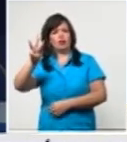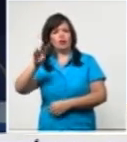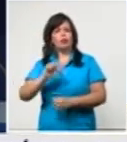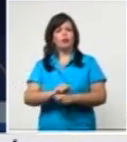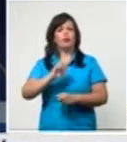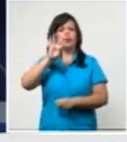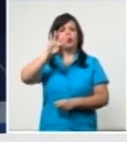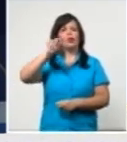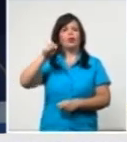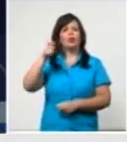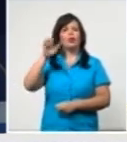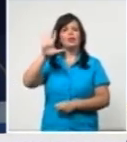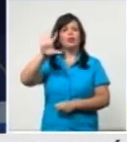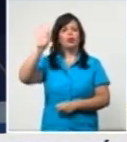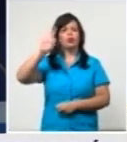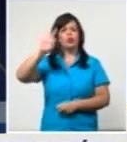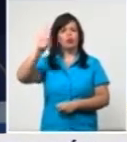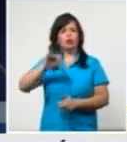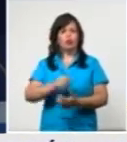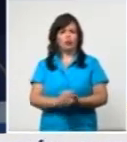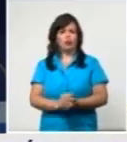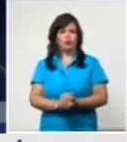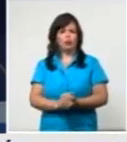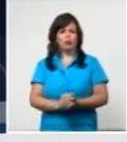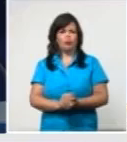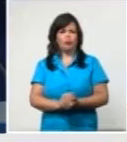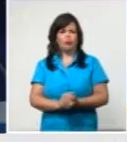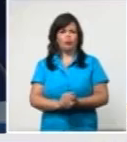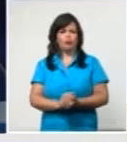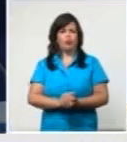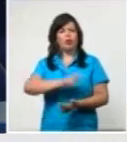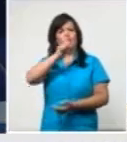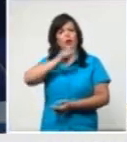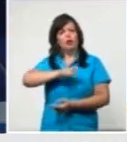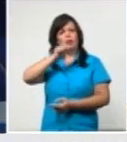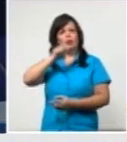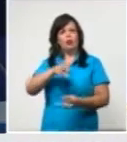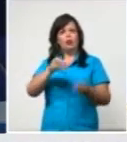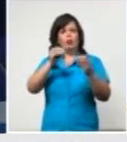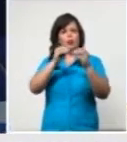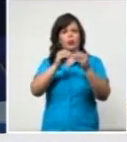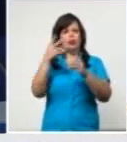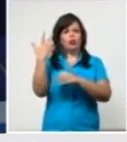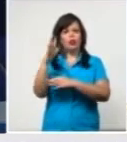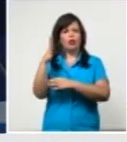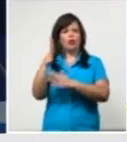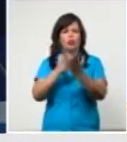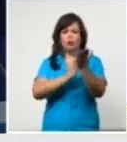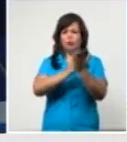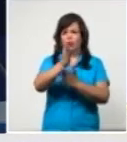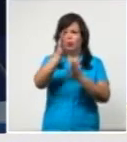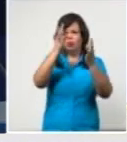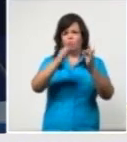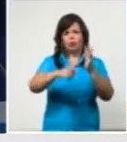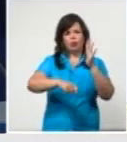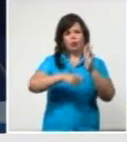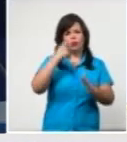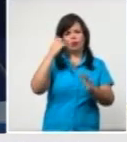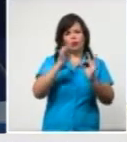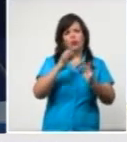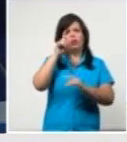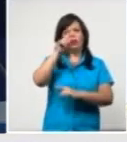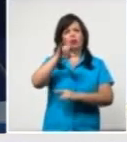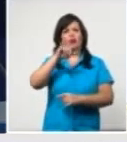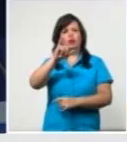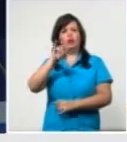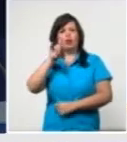is the 4.5%. With source of infection abroad, this has not changed in the last few days, and we remain with the